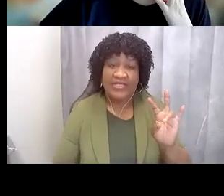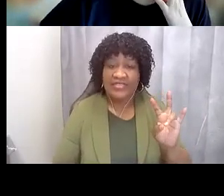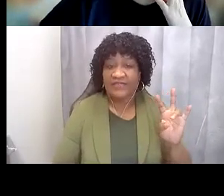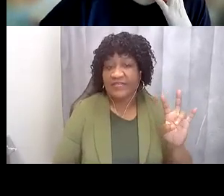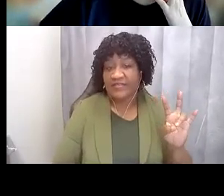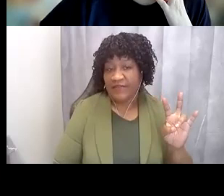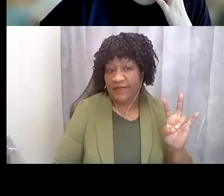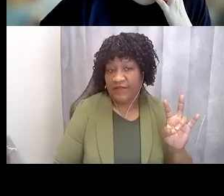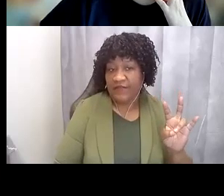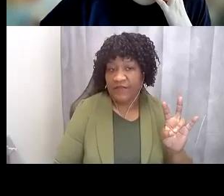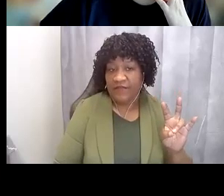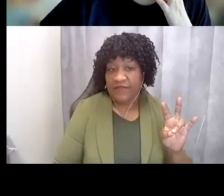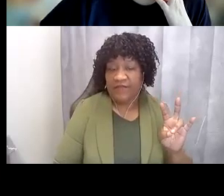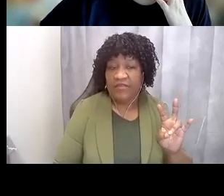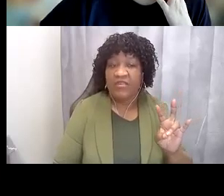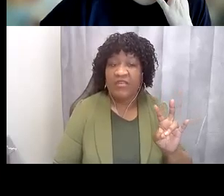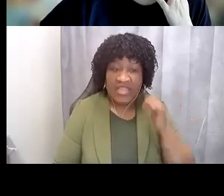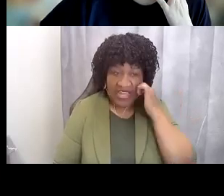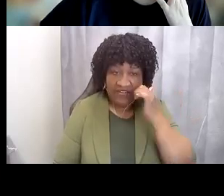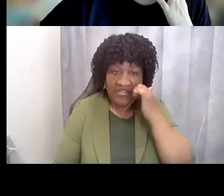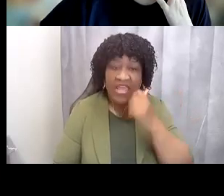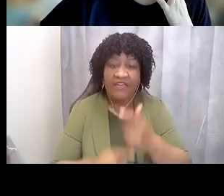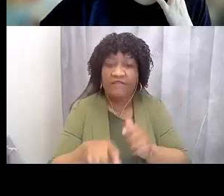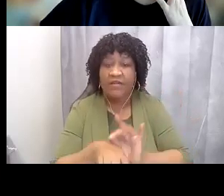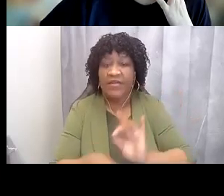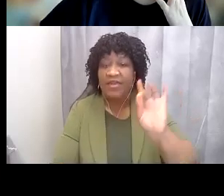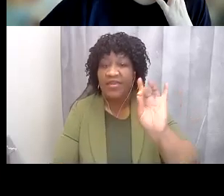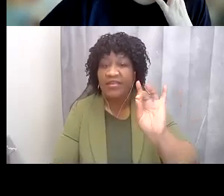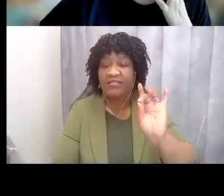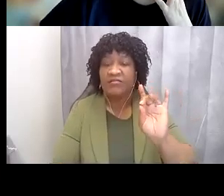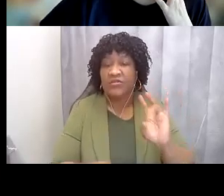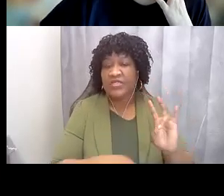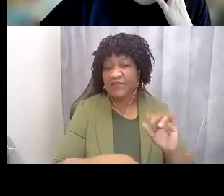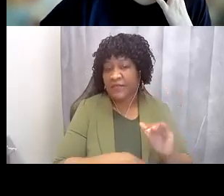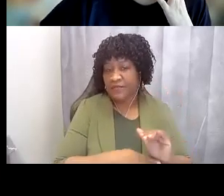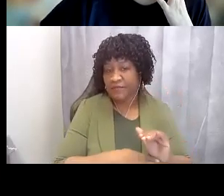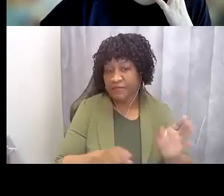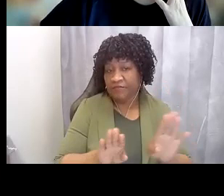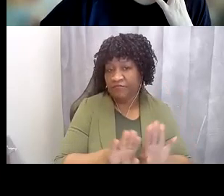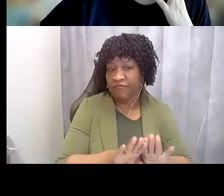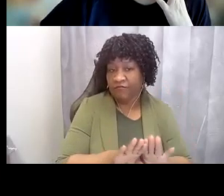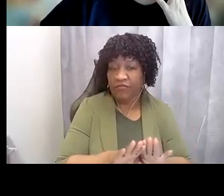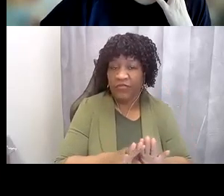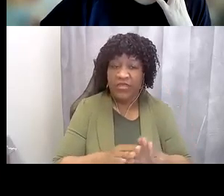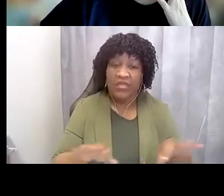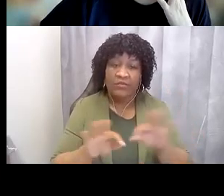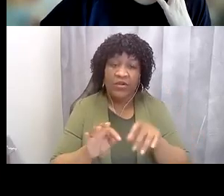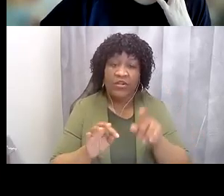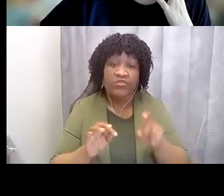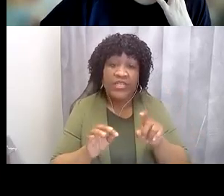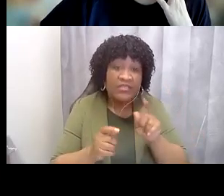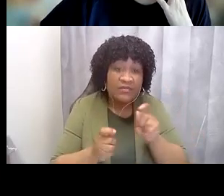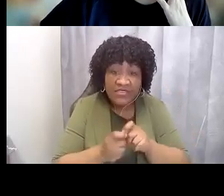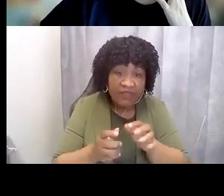206-477-3977, and it's every day from 8 to 7 p.m. If you need a specific language, let